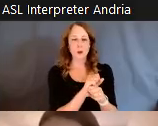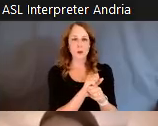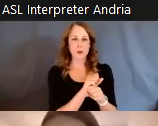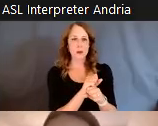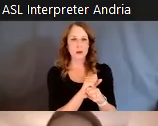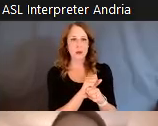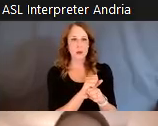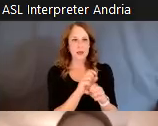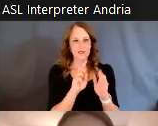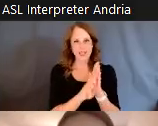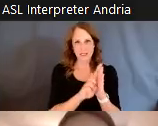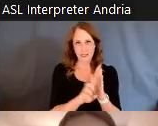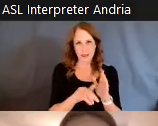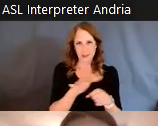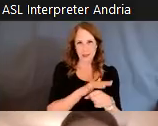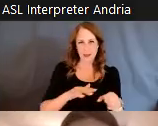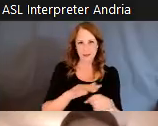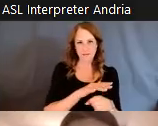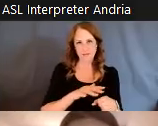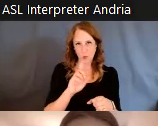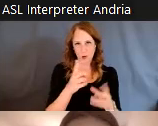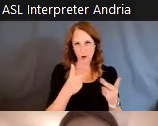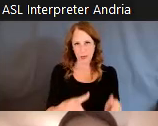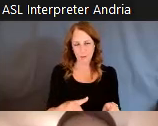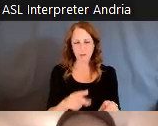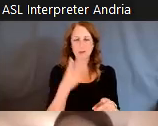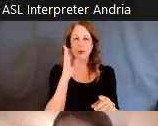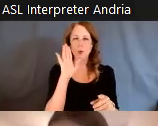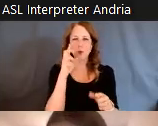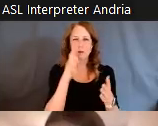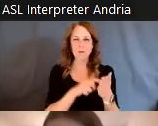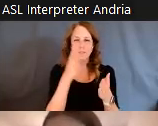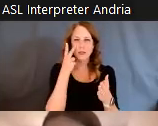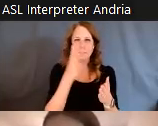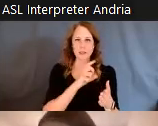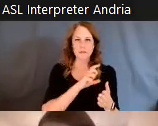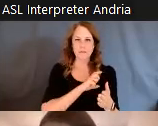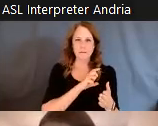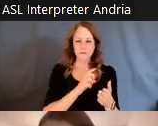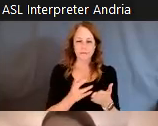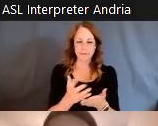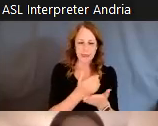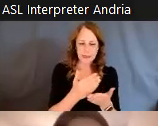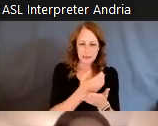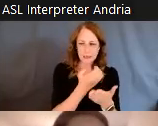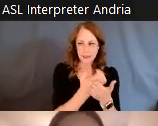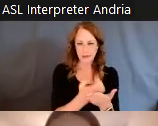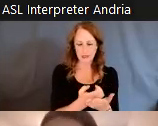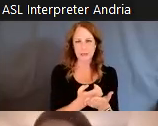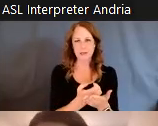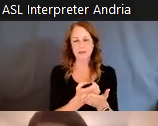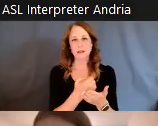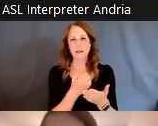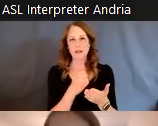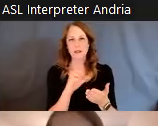scene. So you'll see law enforcement start to collect that initial evidence, things like sheets